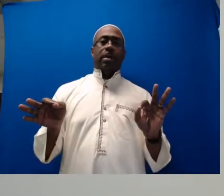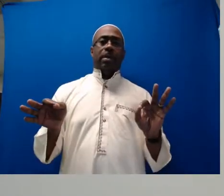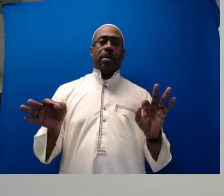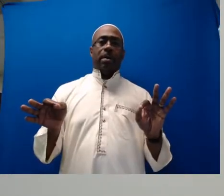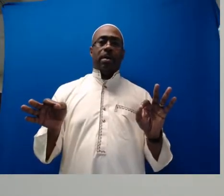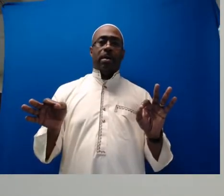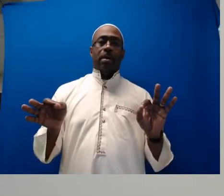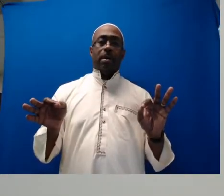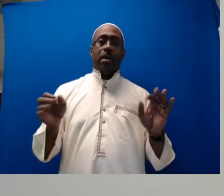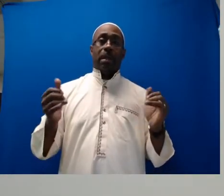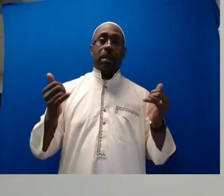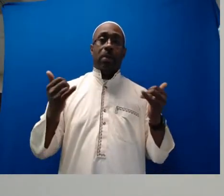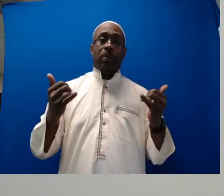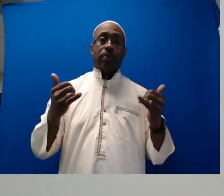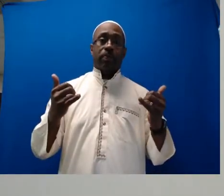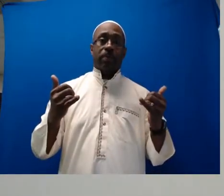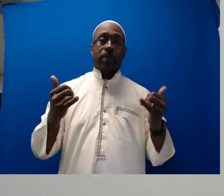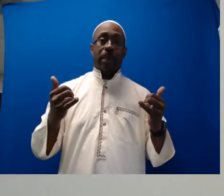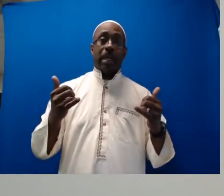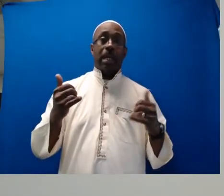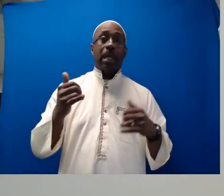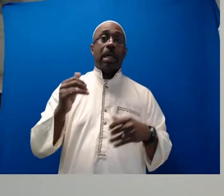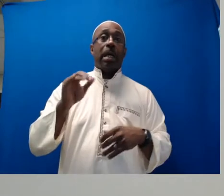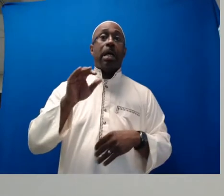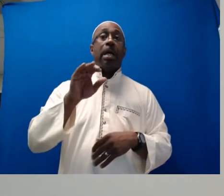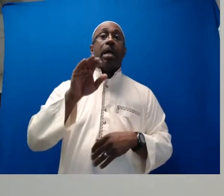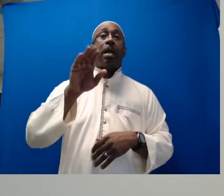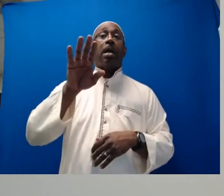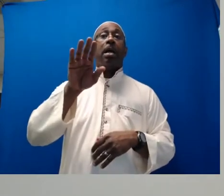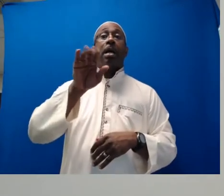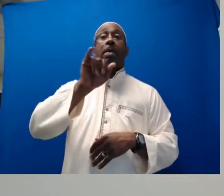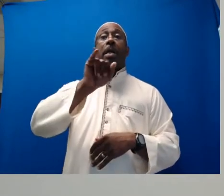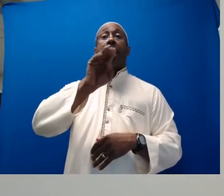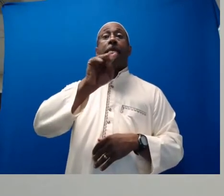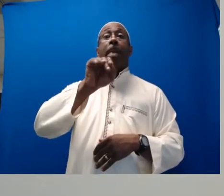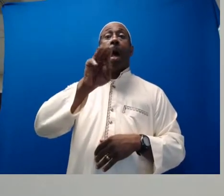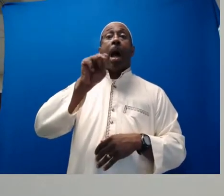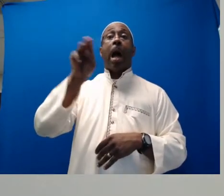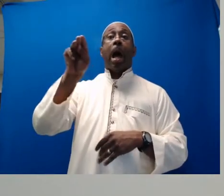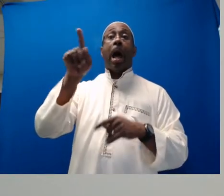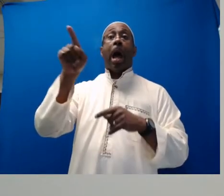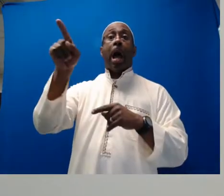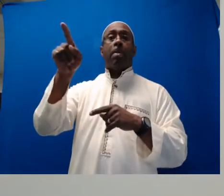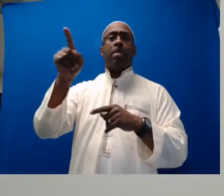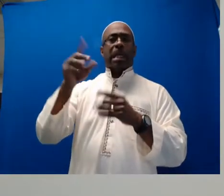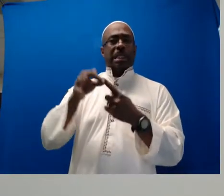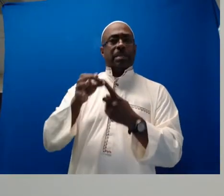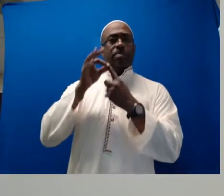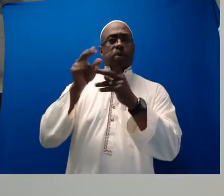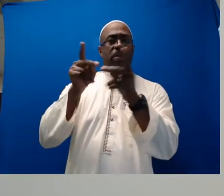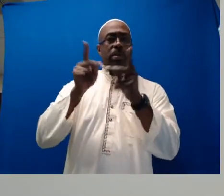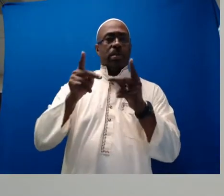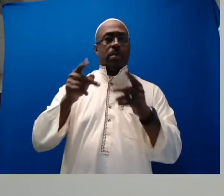Jama'ah, the imam for us is a special position, not because I'm an imam,